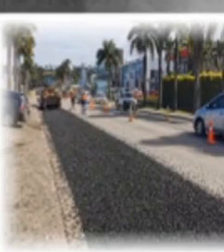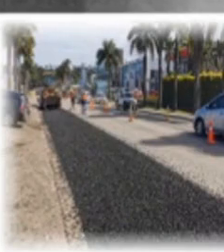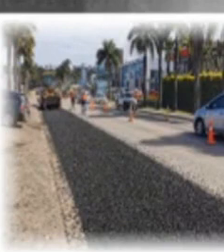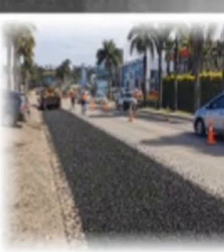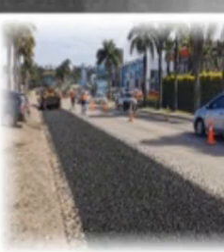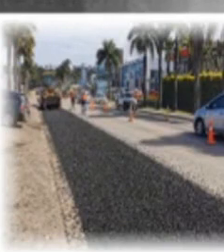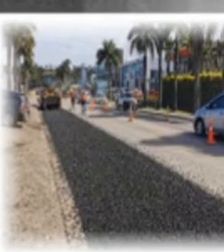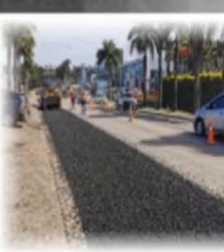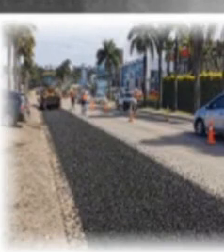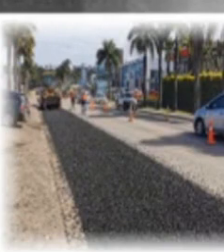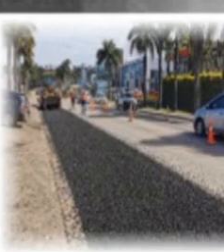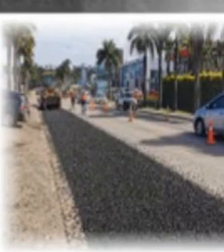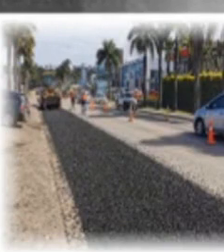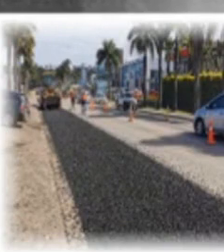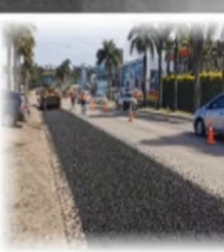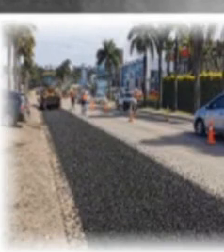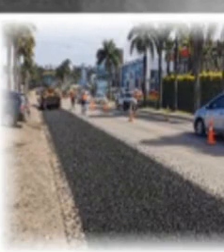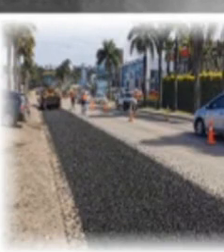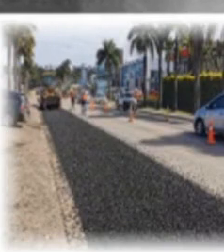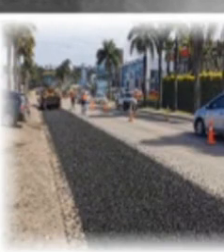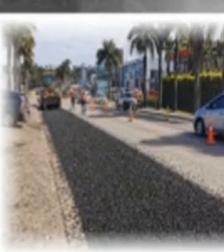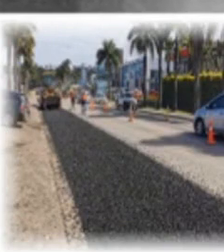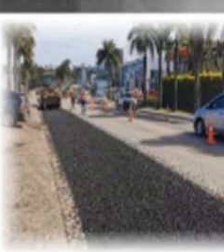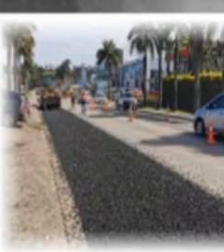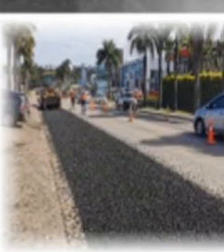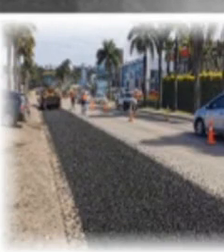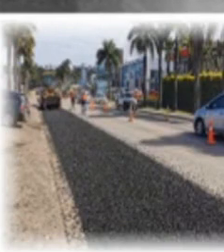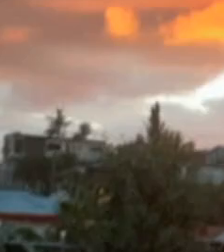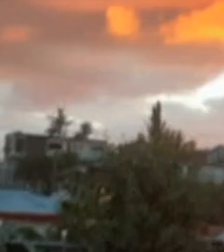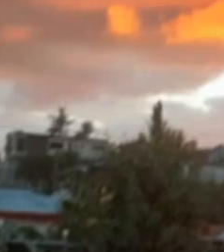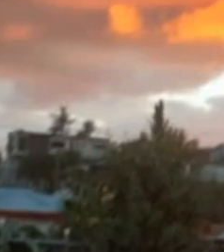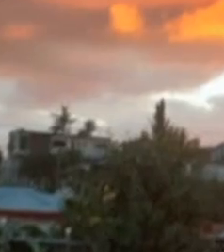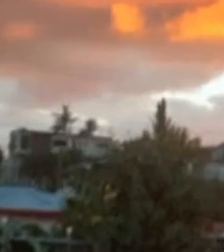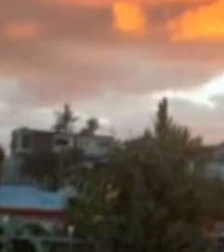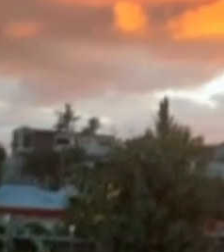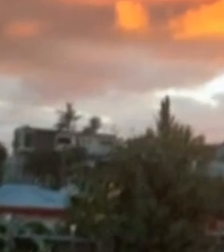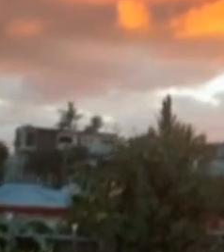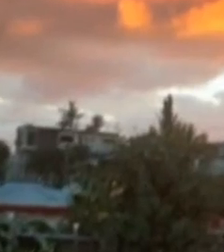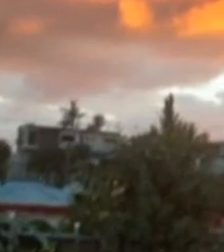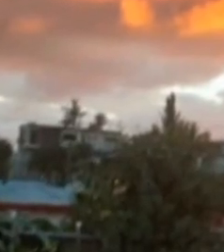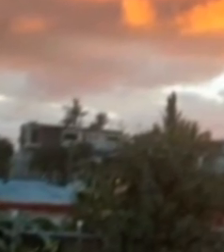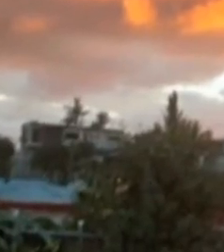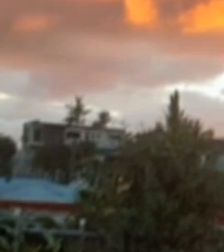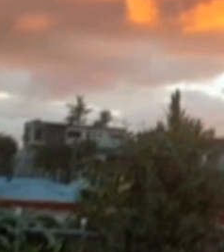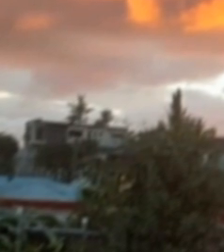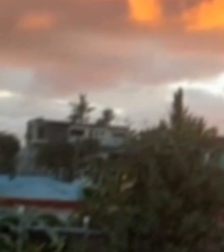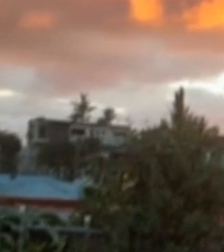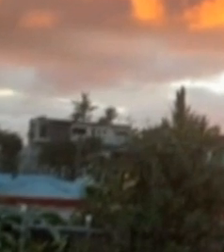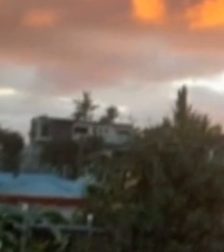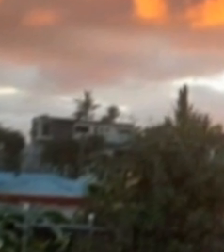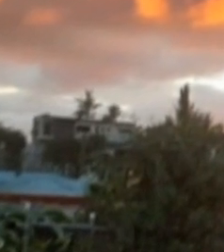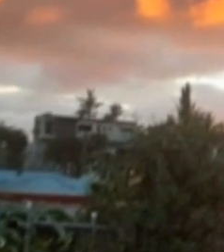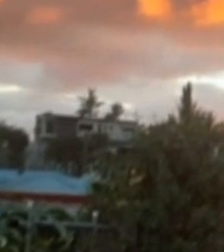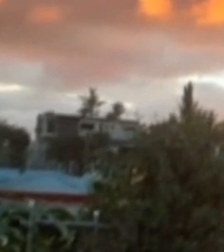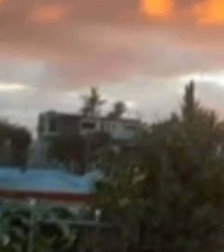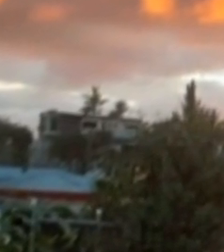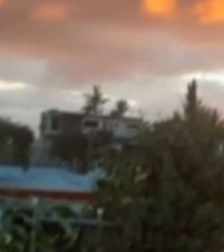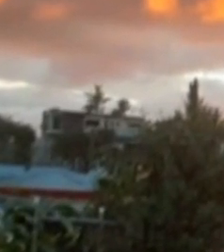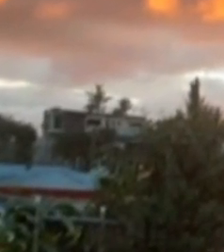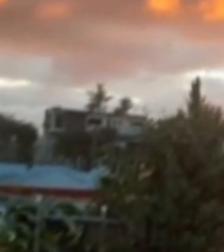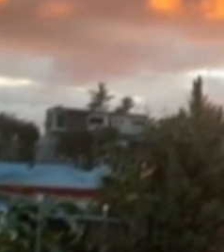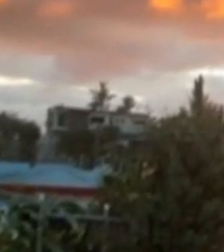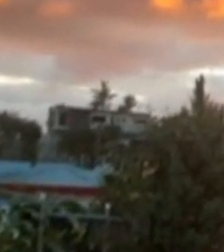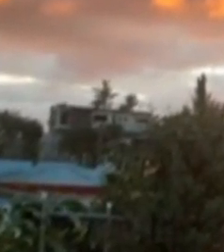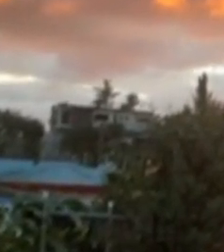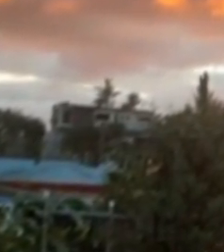Suva-Nausori corridor? Visit our FBC website to answer. And our shot of the day this beautiful afternoon was captured by Tony